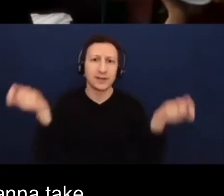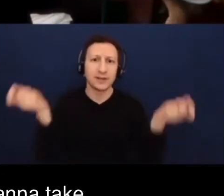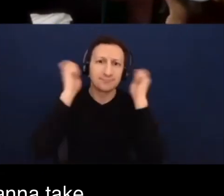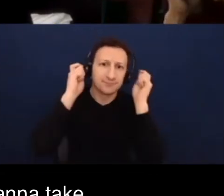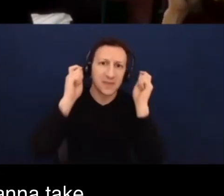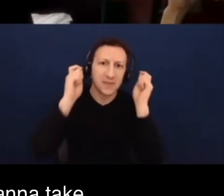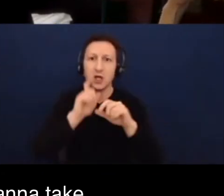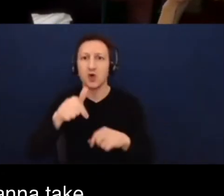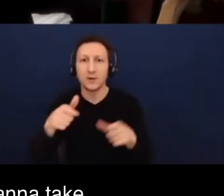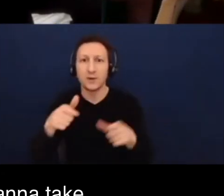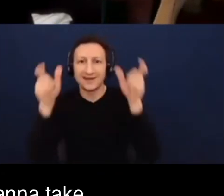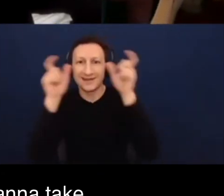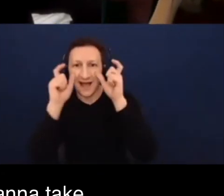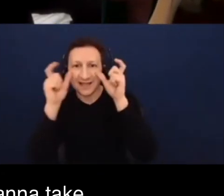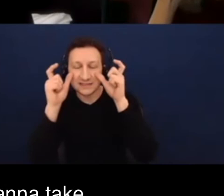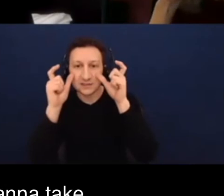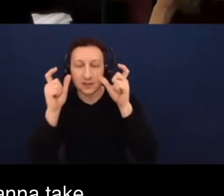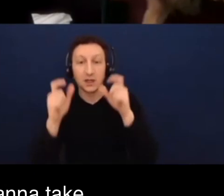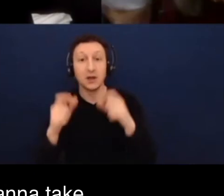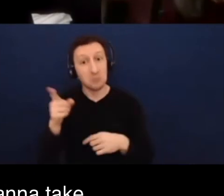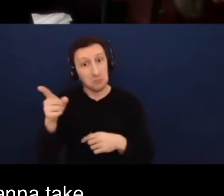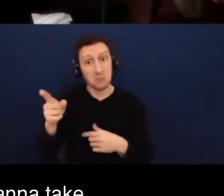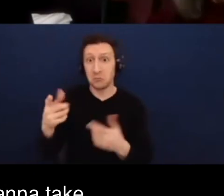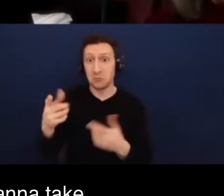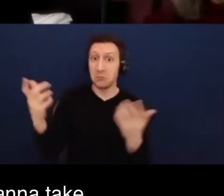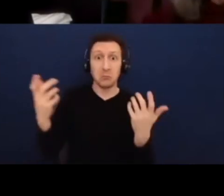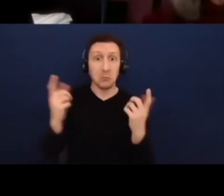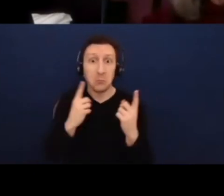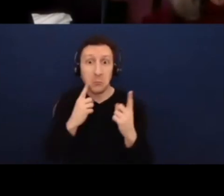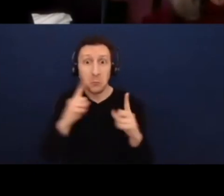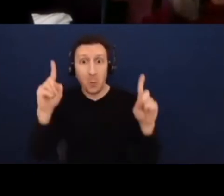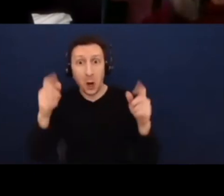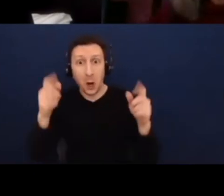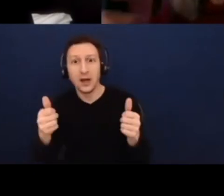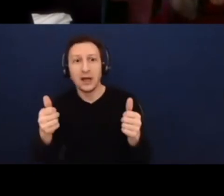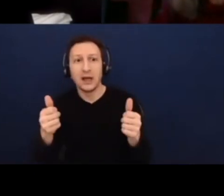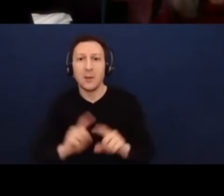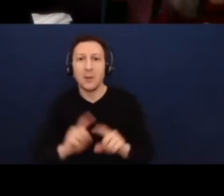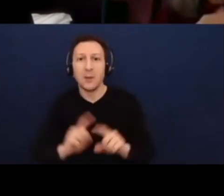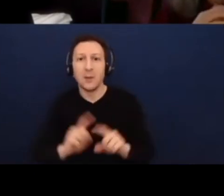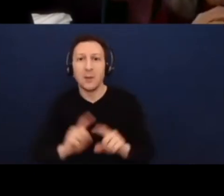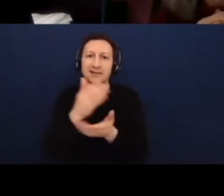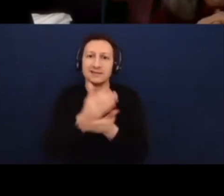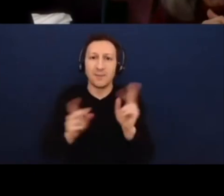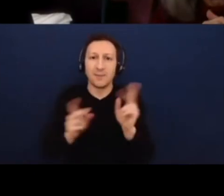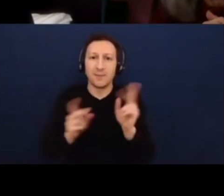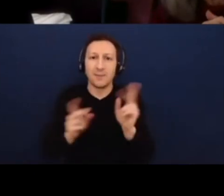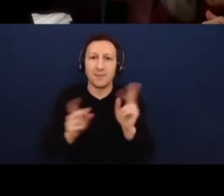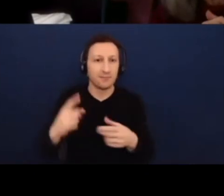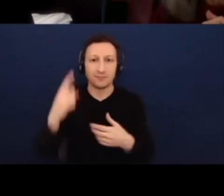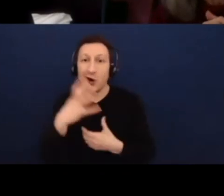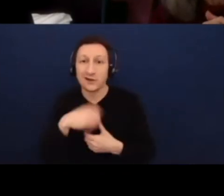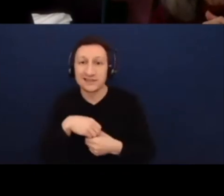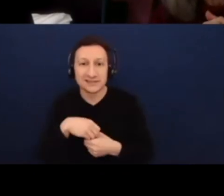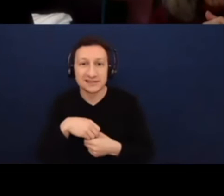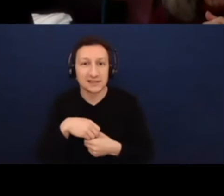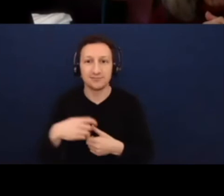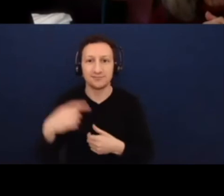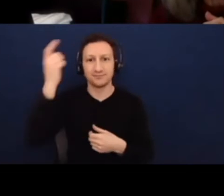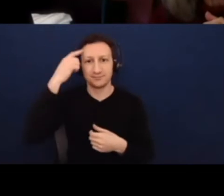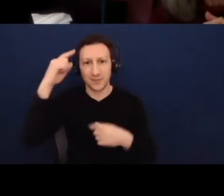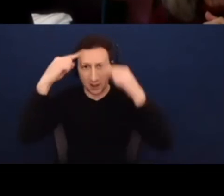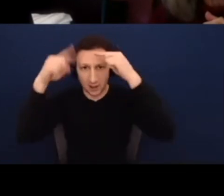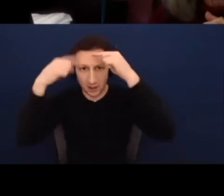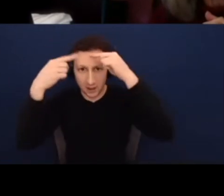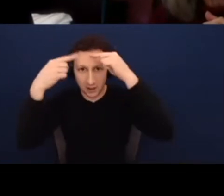So, we just want to take into account everybody, whether it's the filmmaker, whether it's the audience member, and be sure that